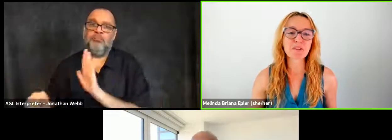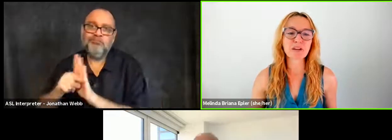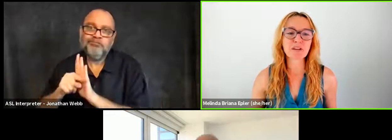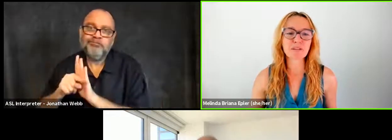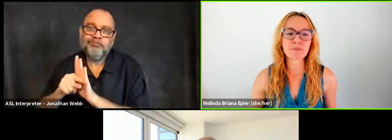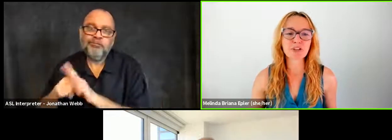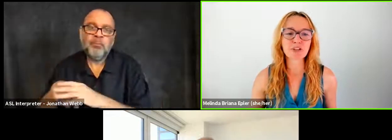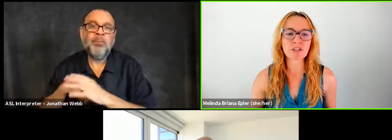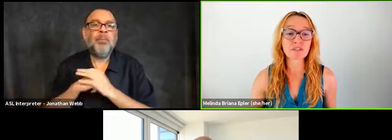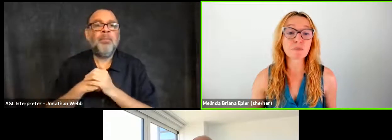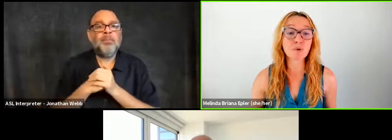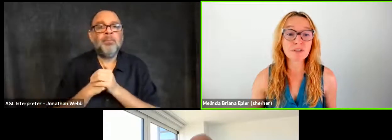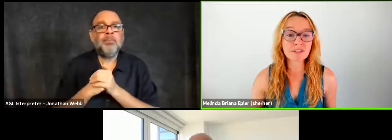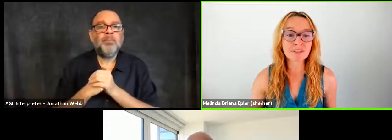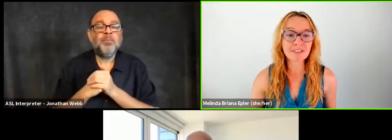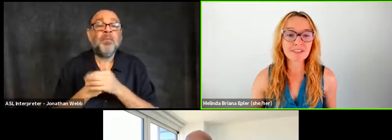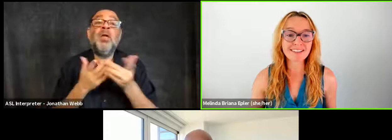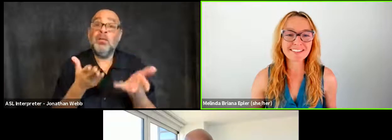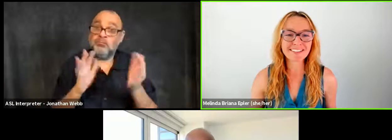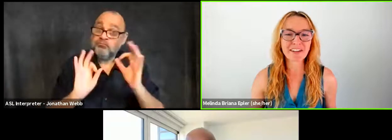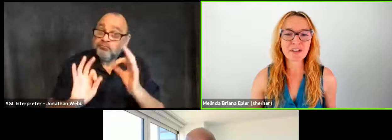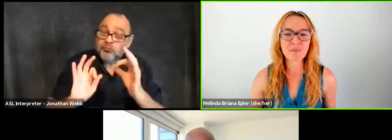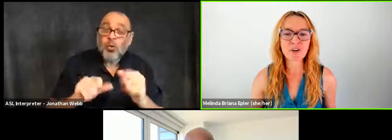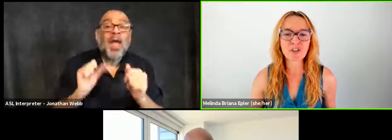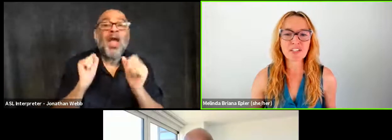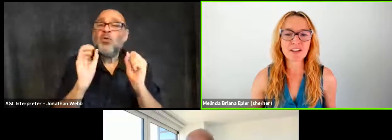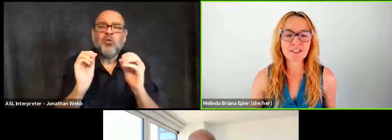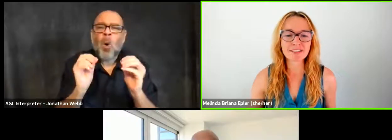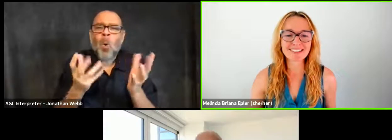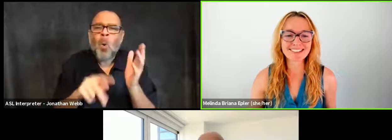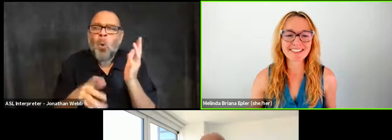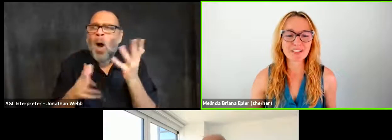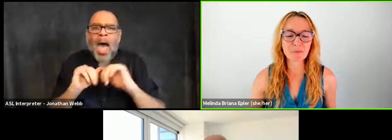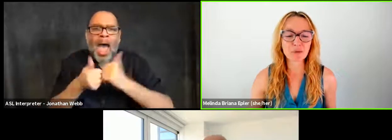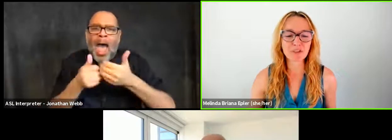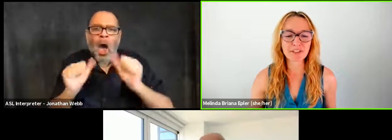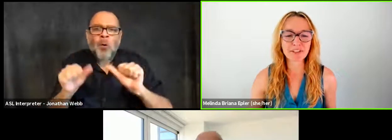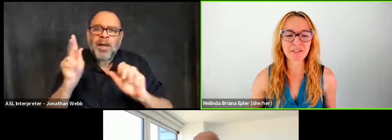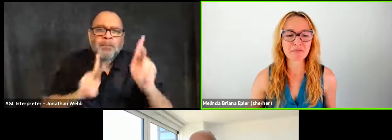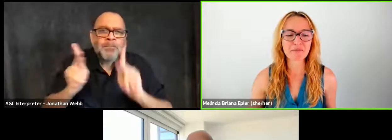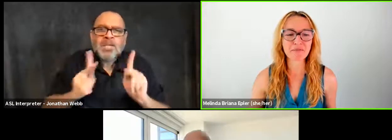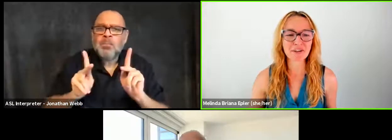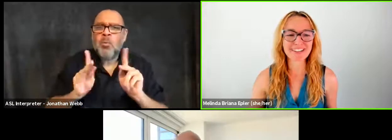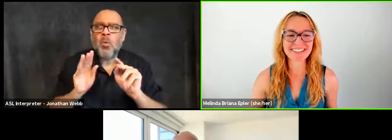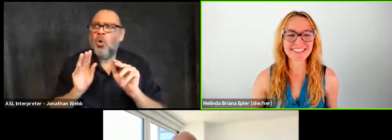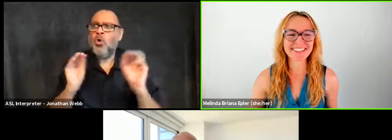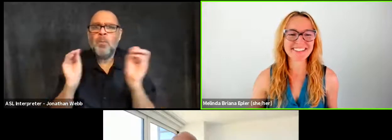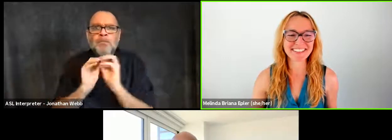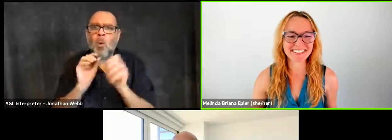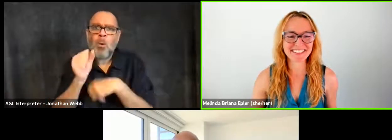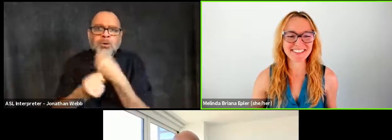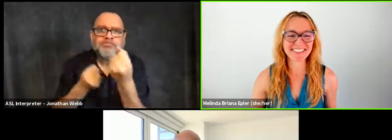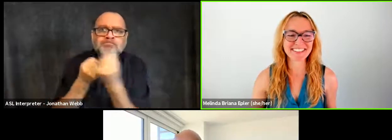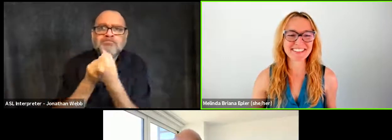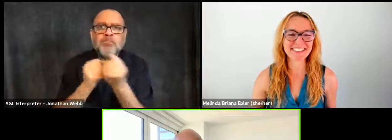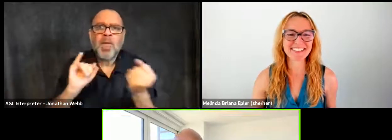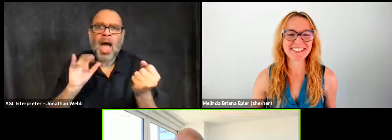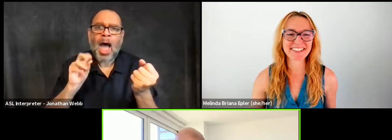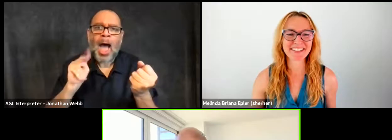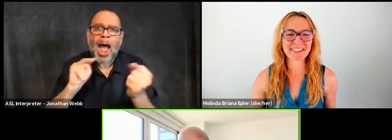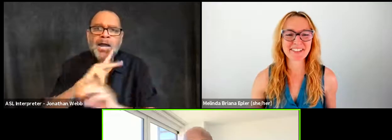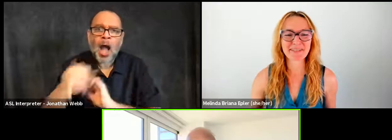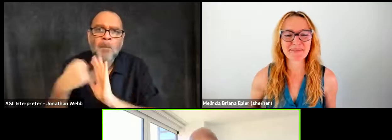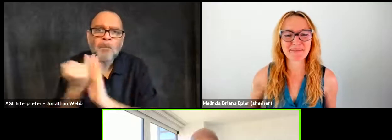more about the Icon Project and support the Icon Project? Allies support the Icon Project?